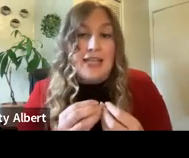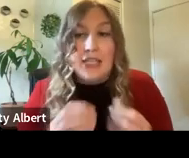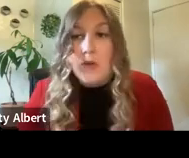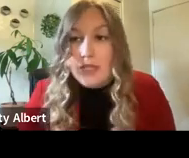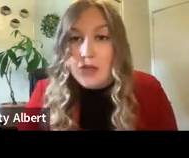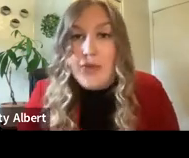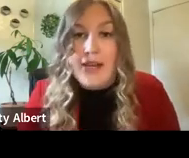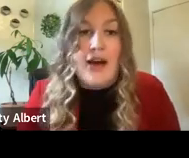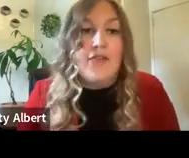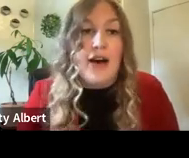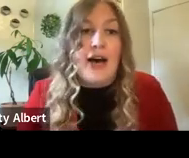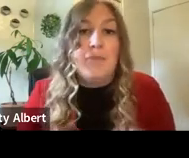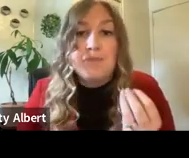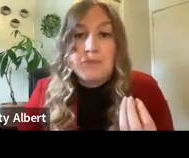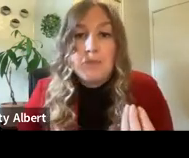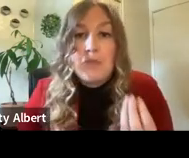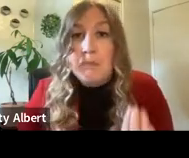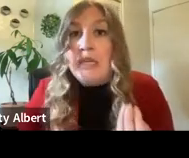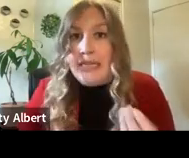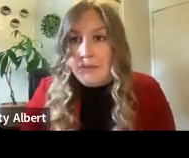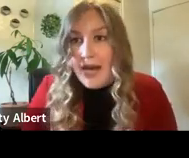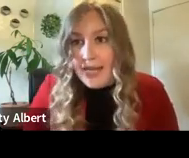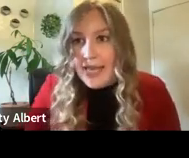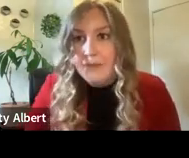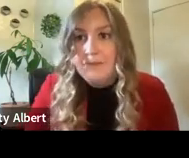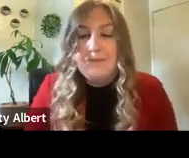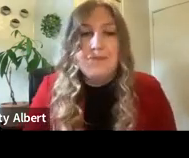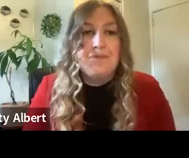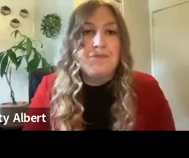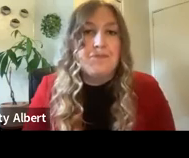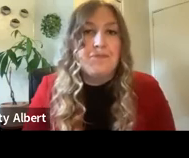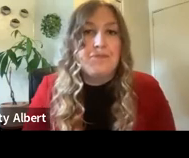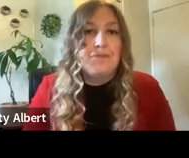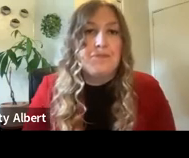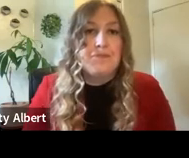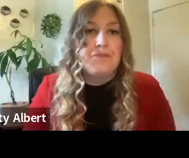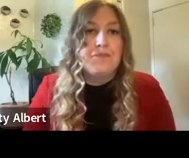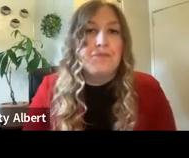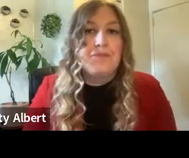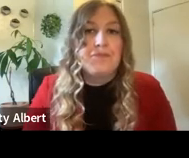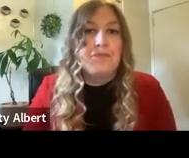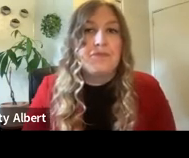and has, a little bit of meaning behind it.